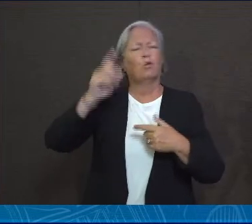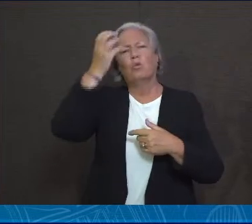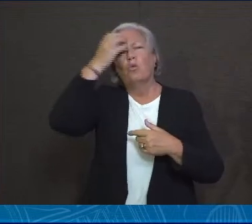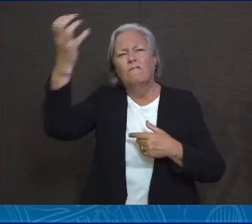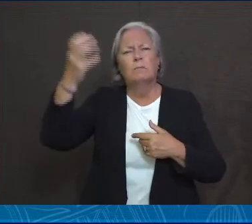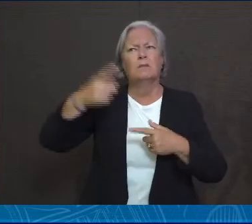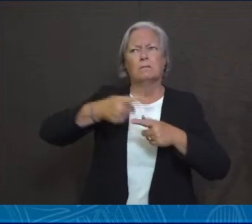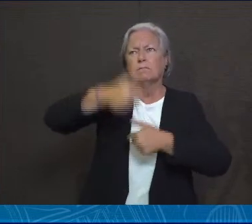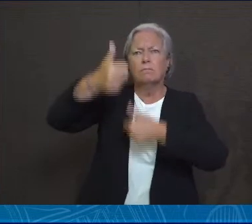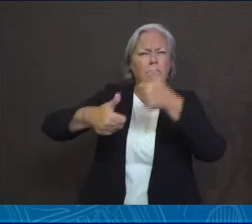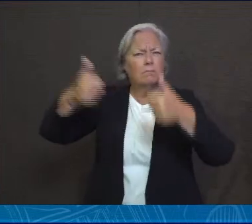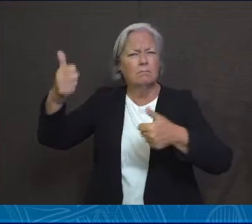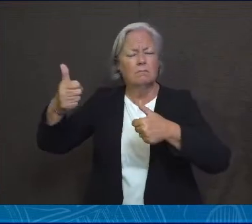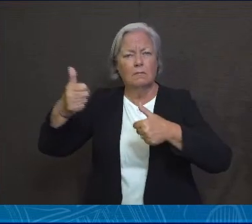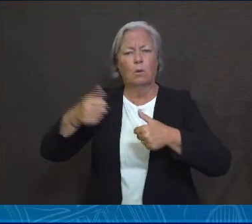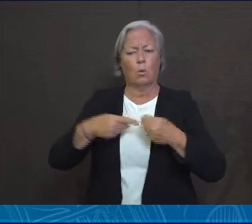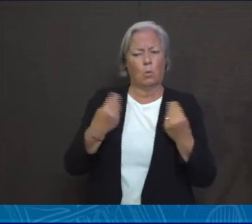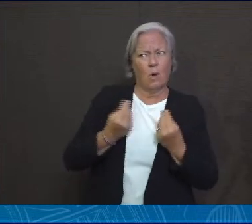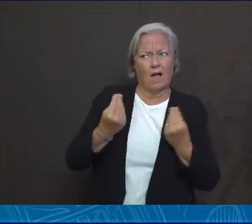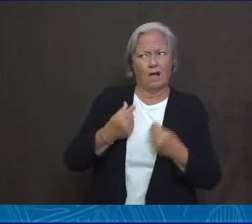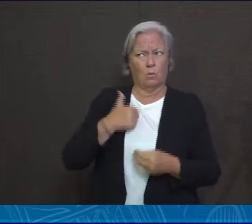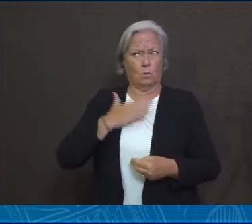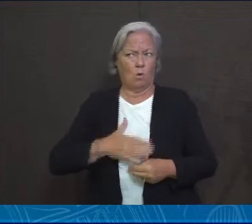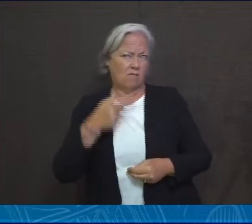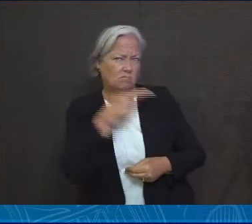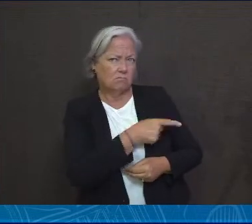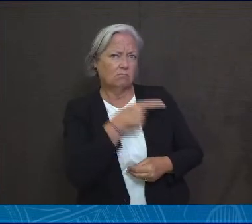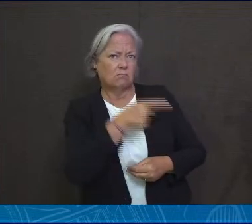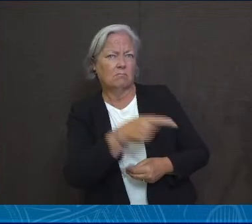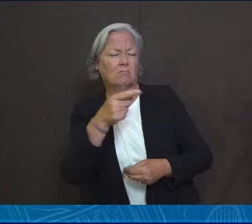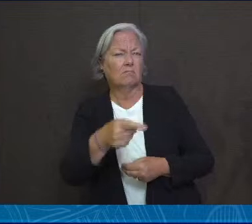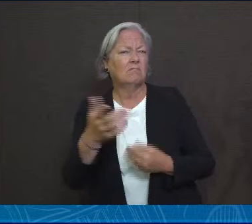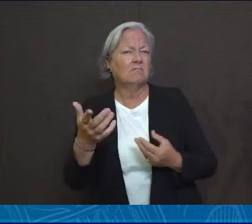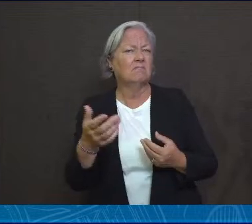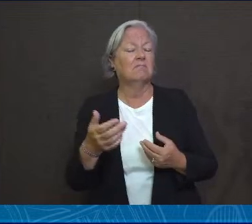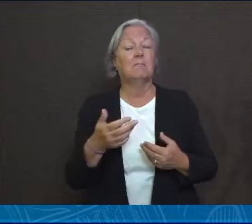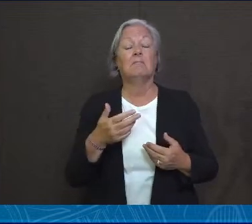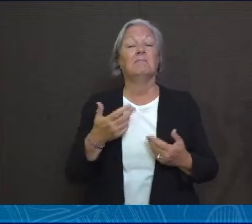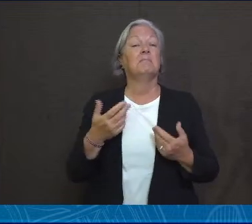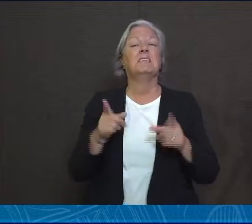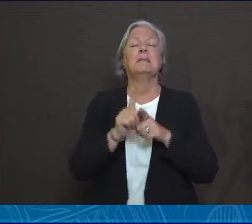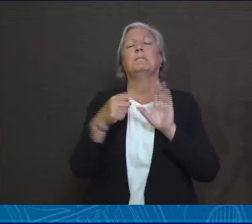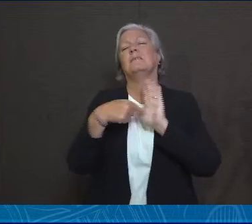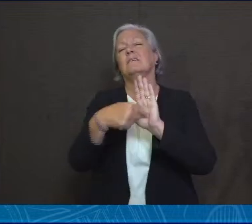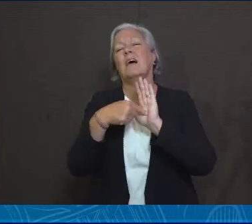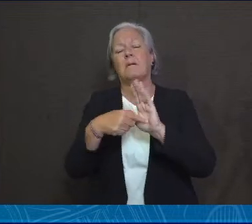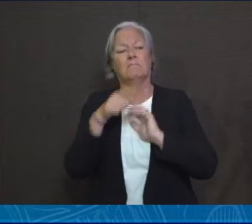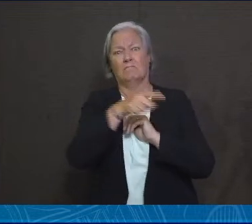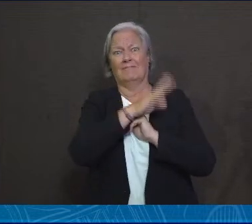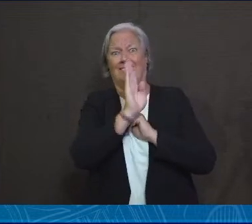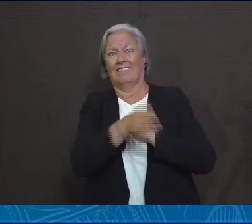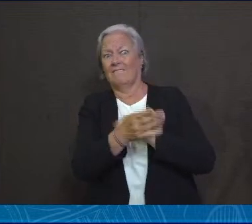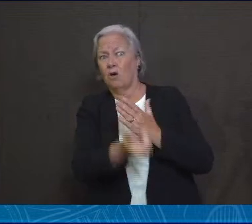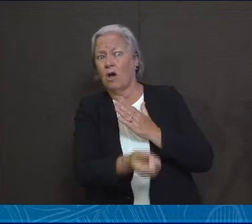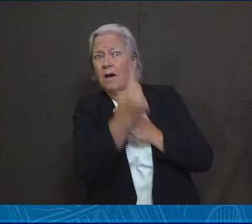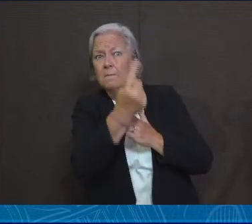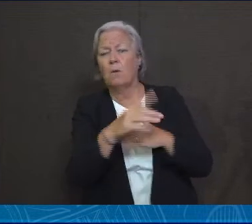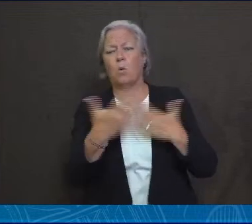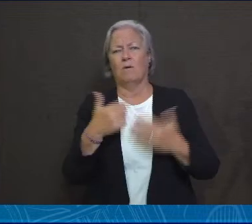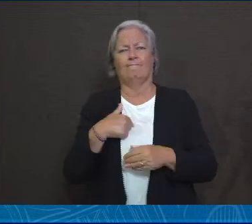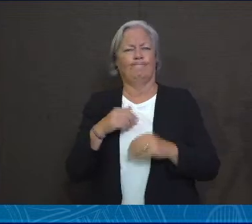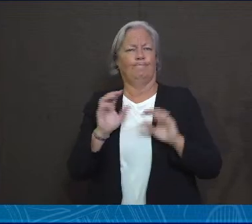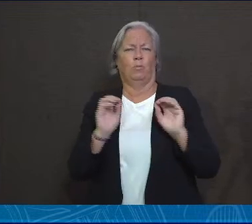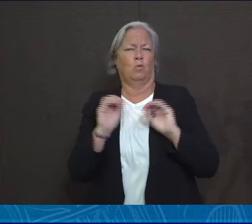make investments, especially for events that haven't happened yet, or things that we don't have experience of. You know, we